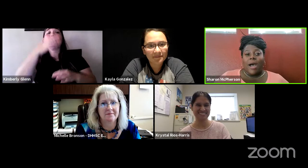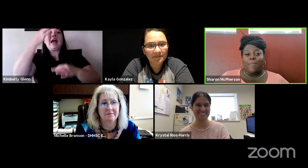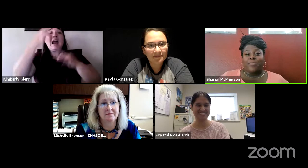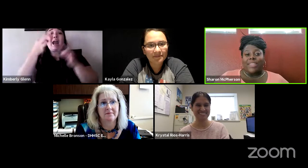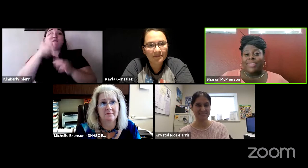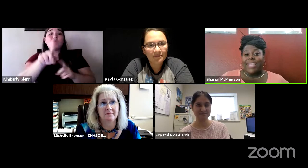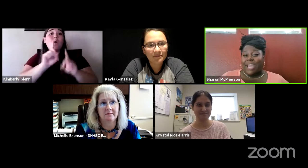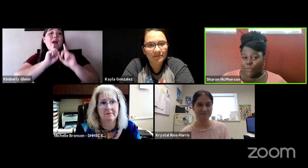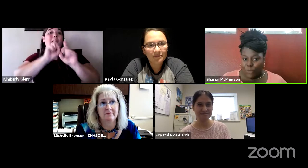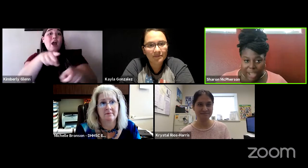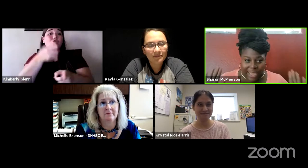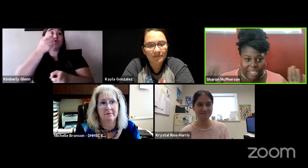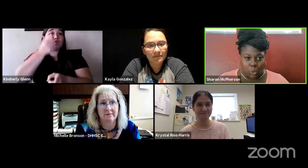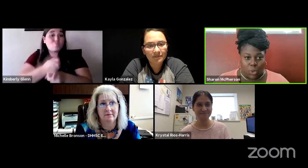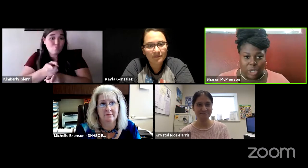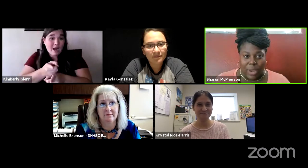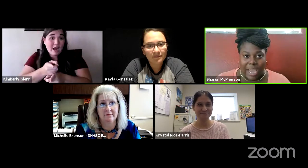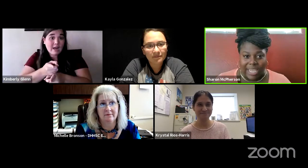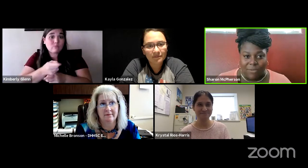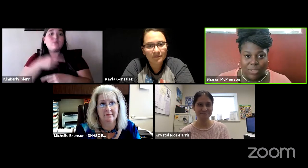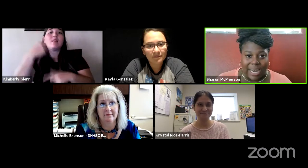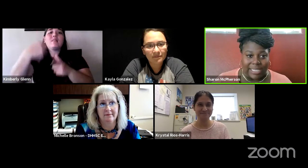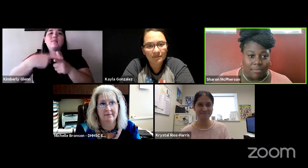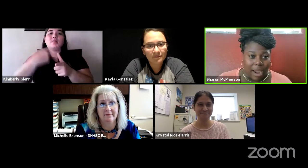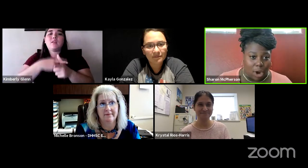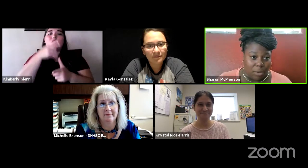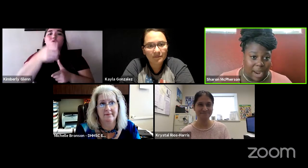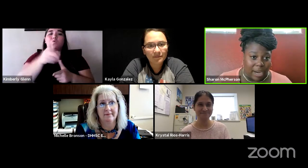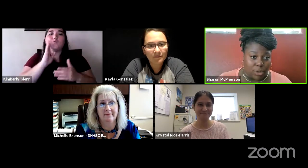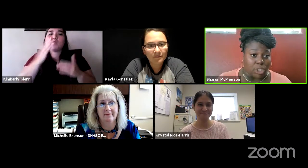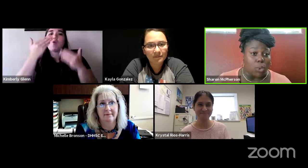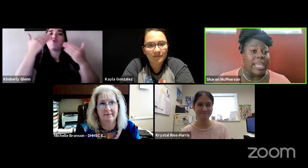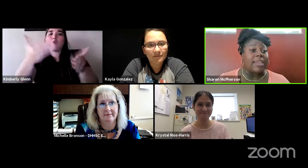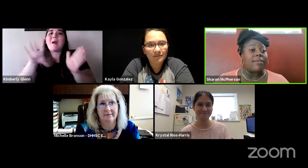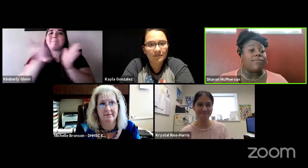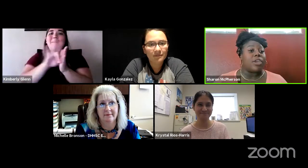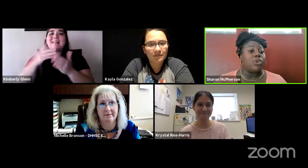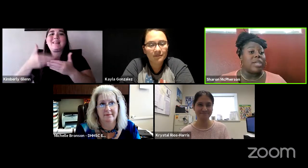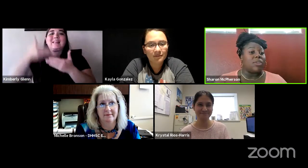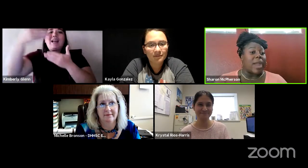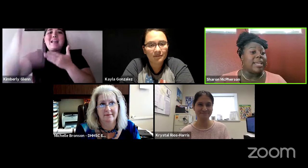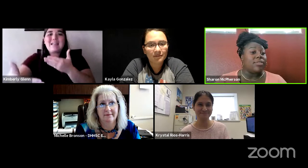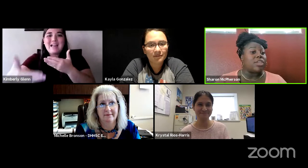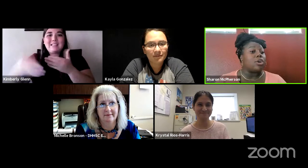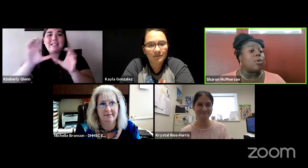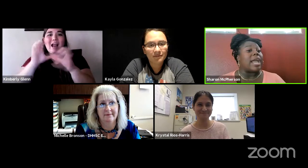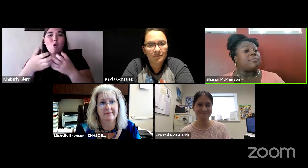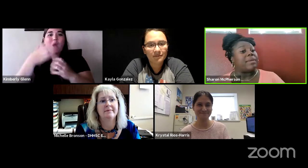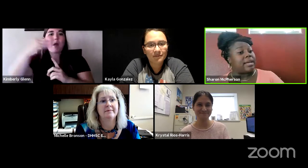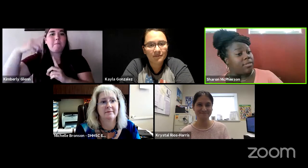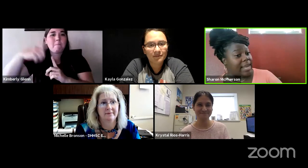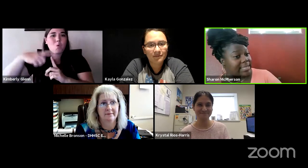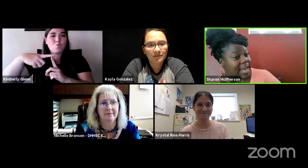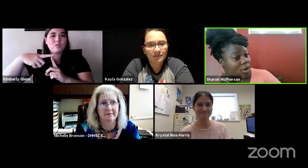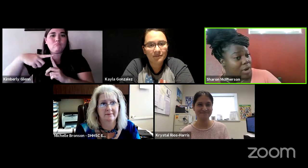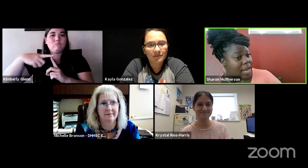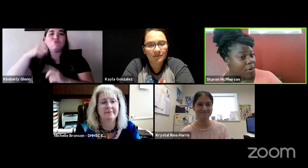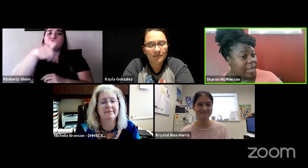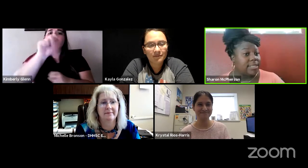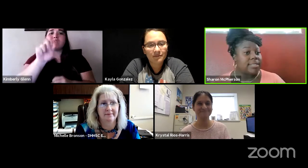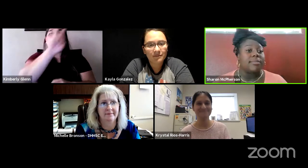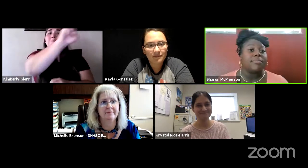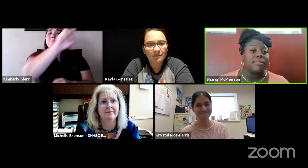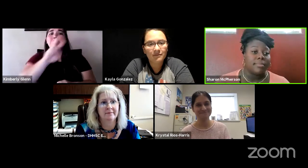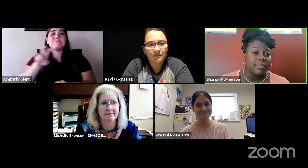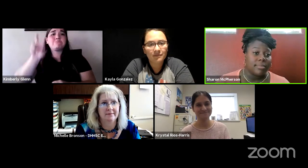So if you forgot that, just want to go ahead and give you that as a reminder. So if you get it right, then you'll go ahead and pick the next category